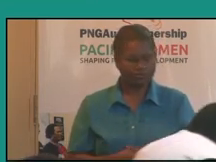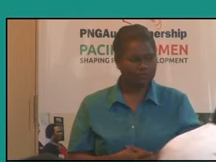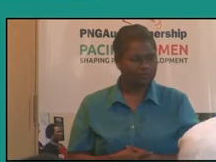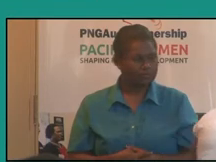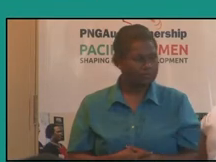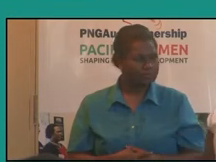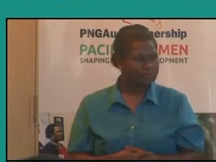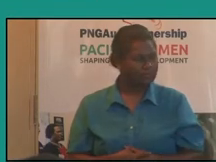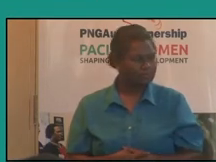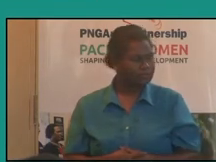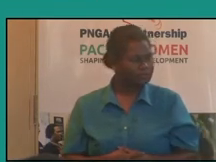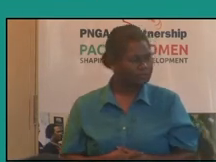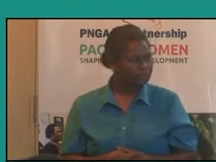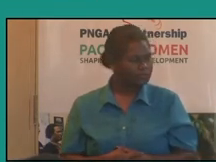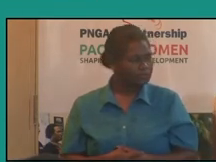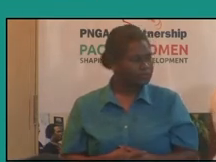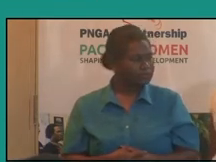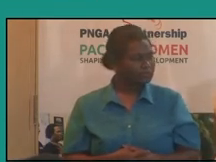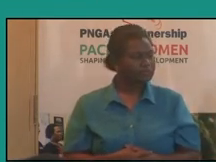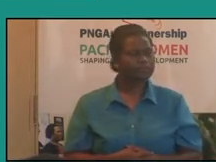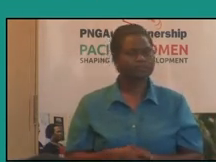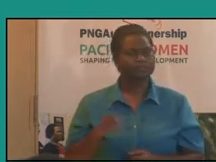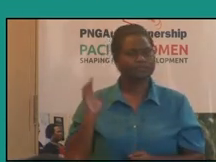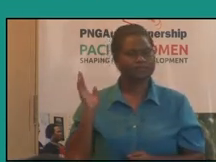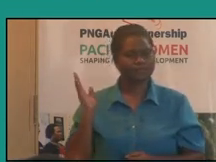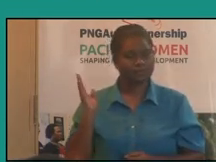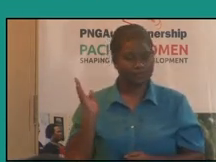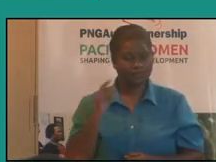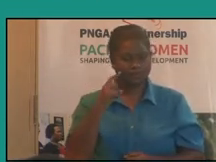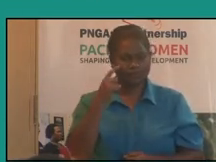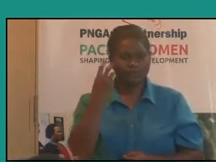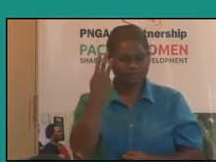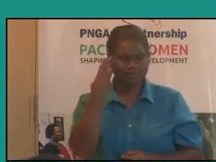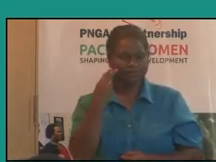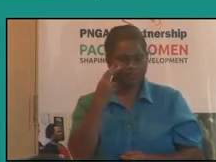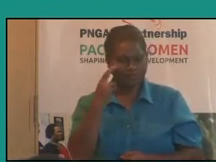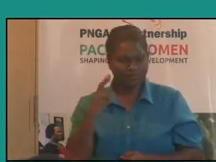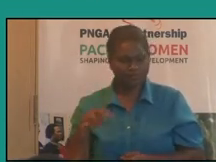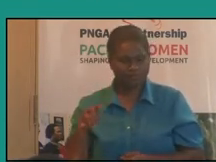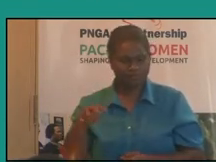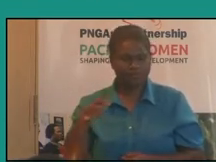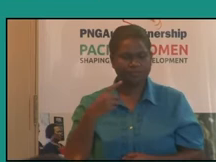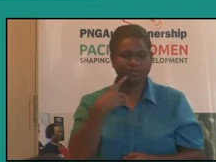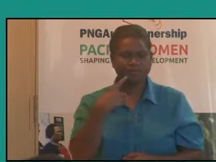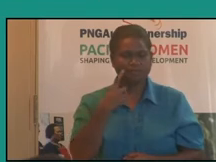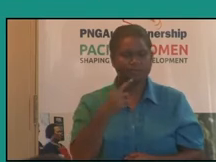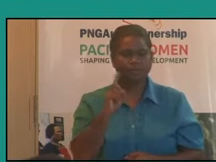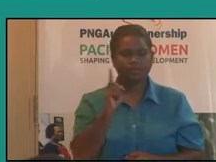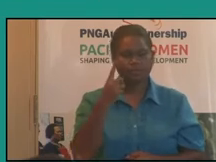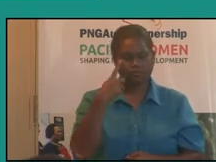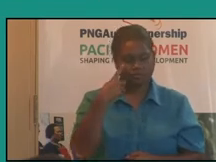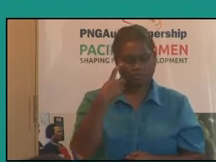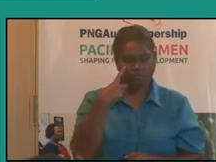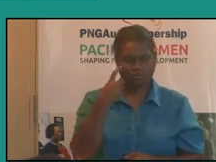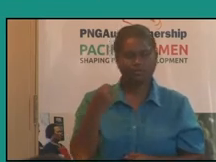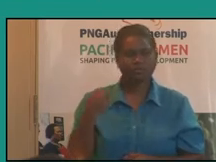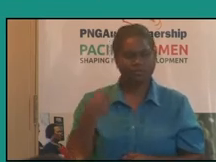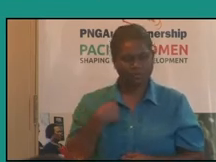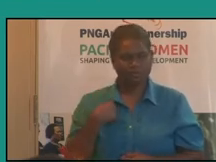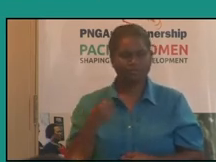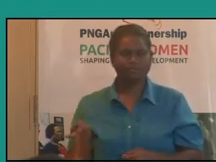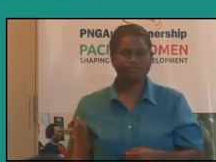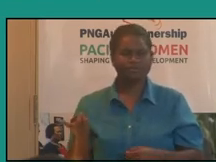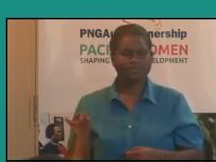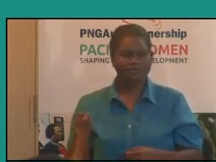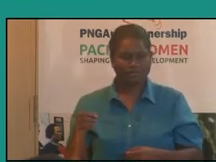Thank you, Dulciana. What I found very interesting during my fieldwork was that because I attended a lot of the women's training as well, so I